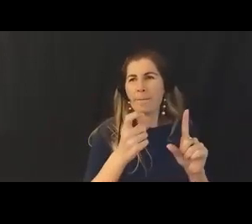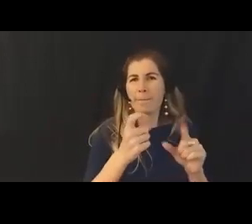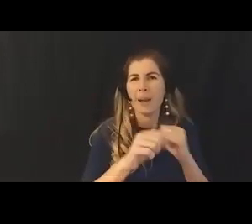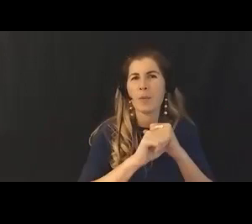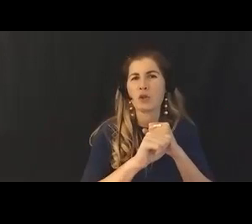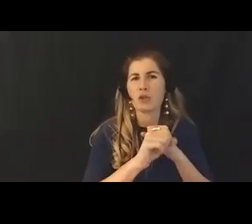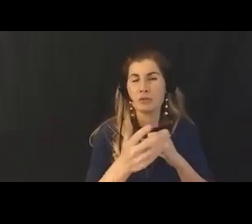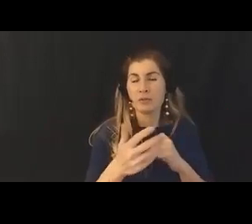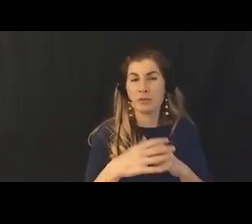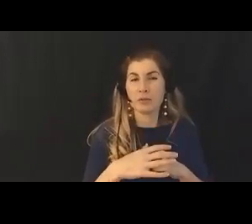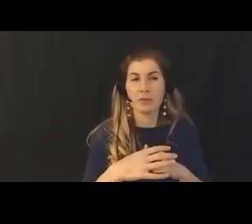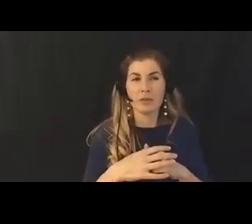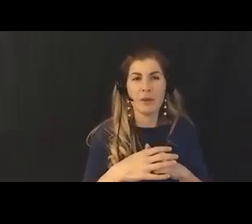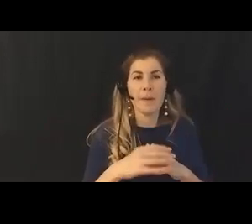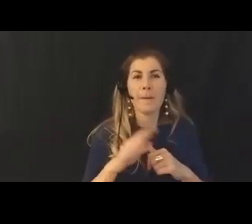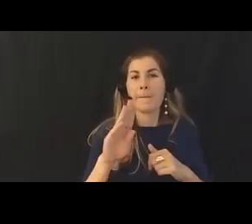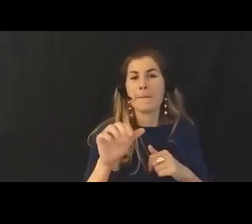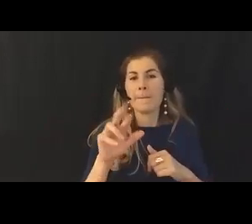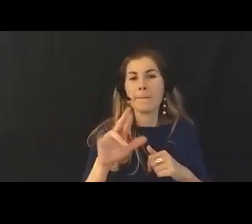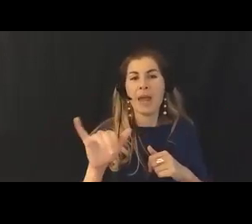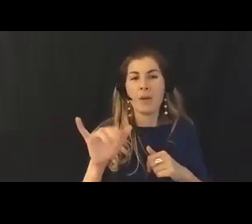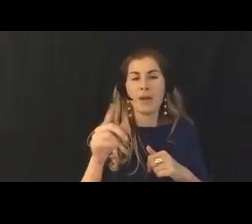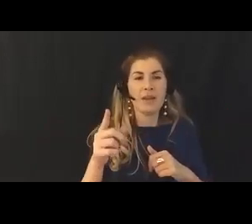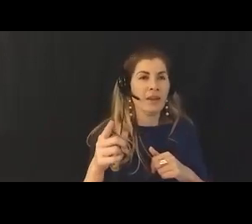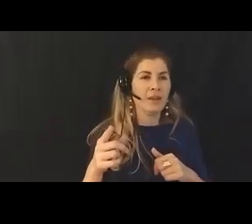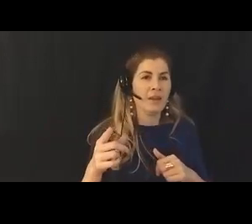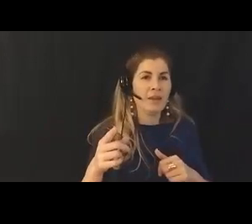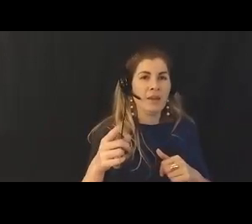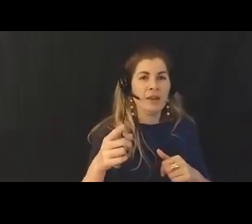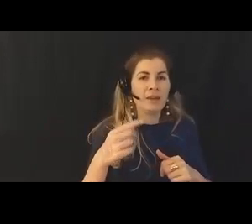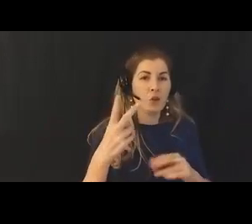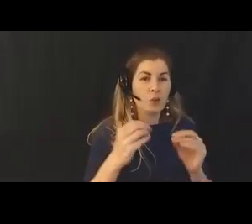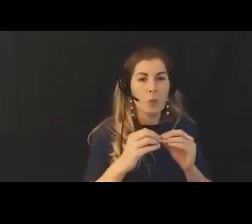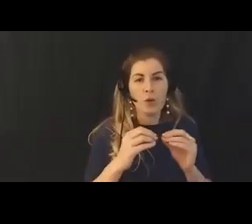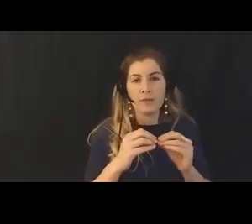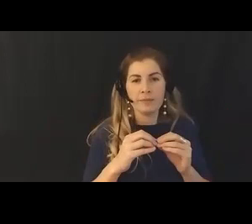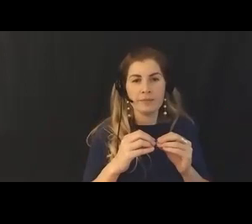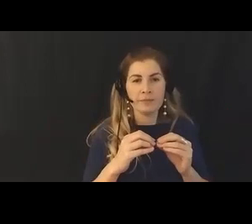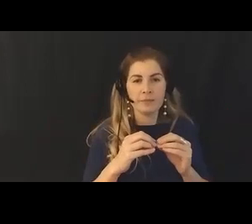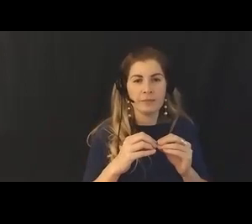commercial. Berry, awesome. 2 more.